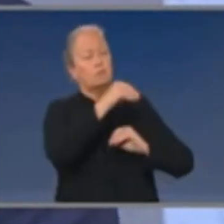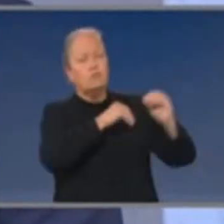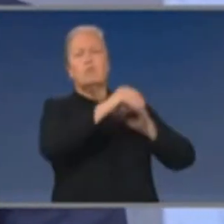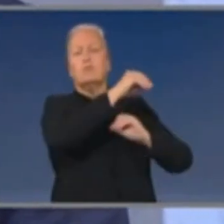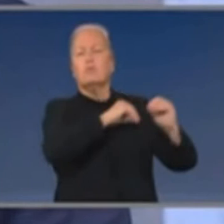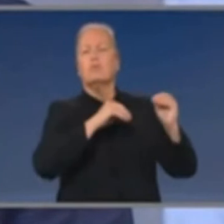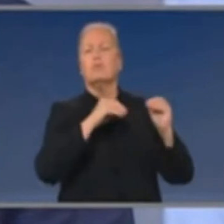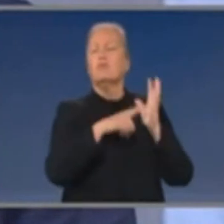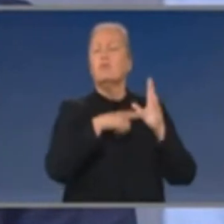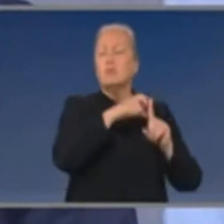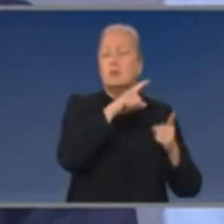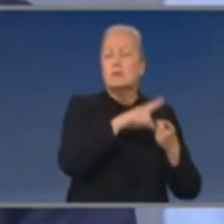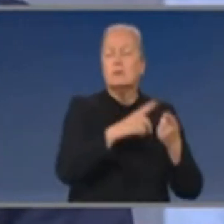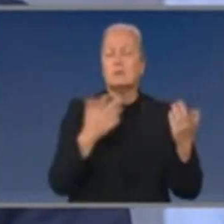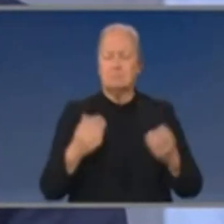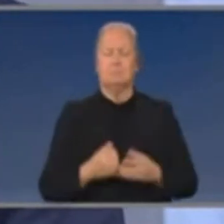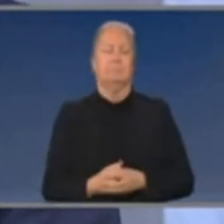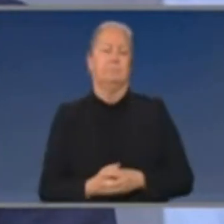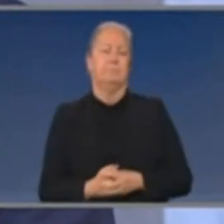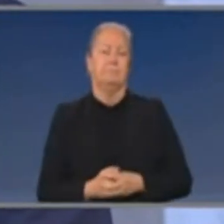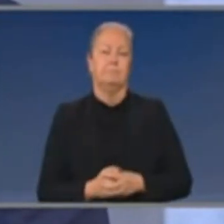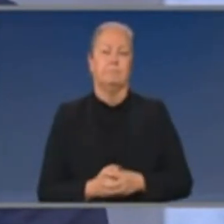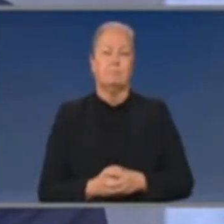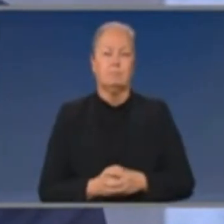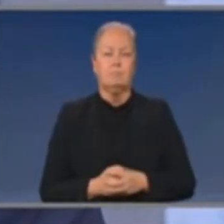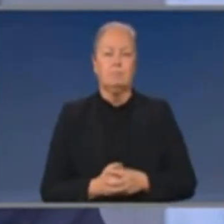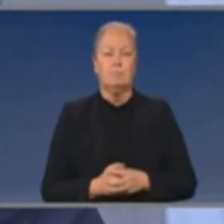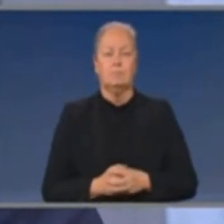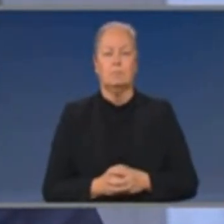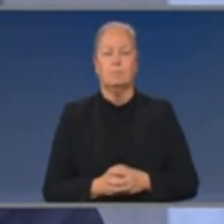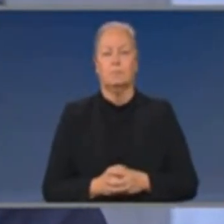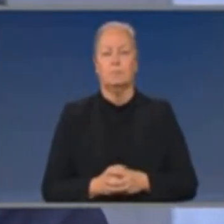engaged proactively, and we've engaged practically.